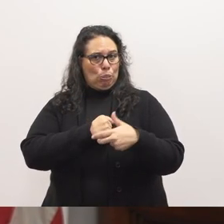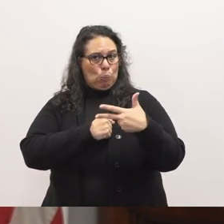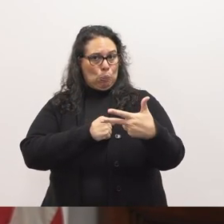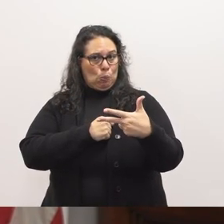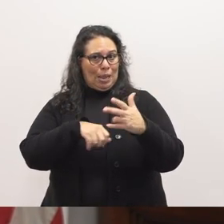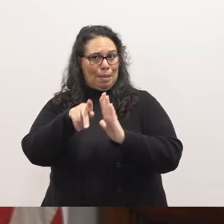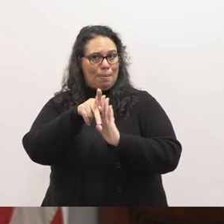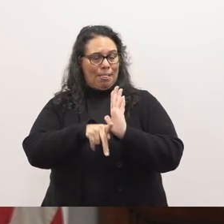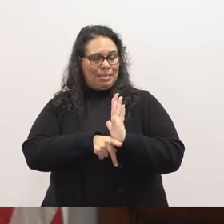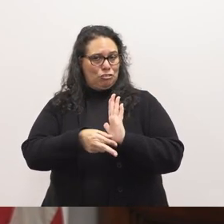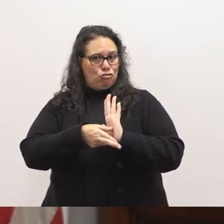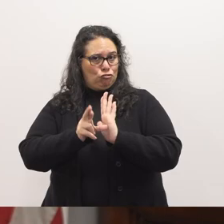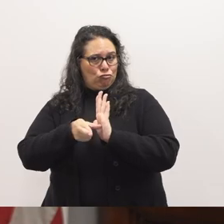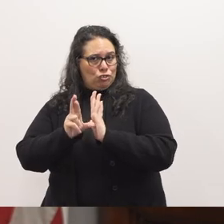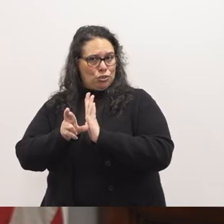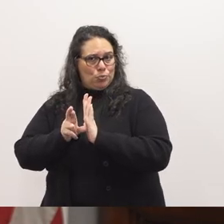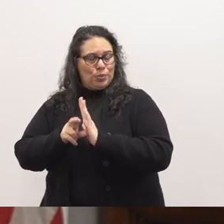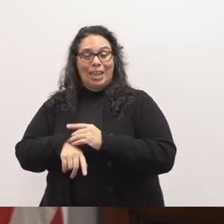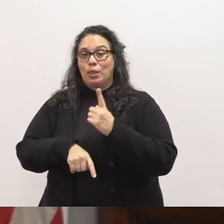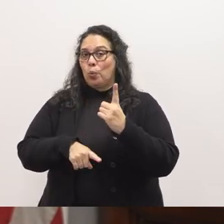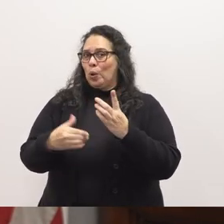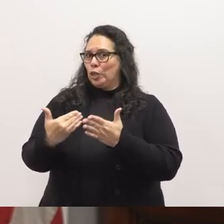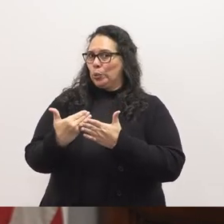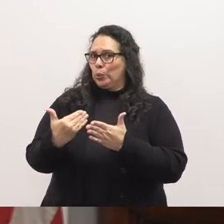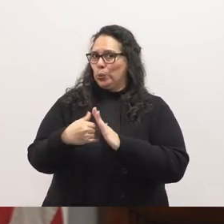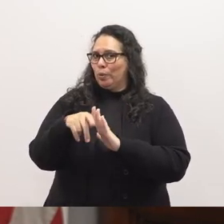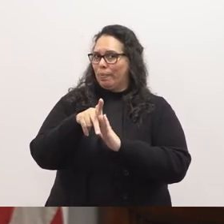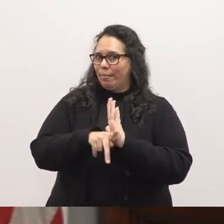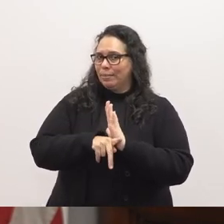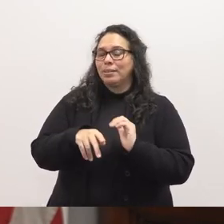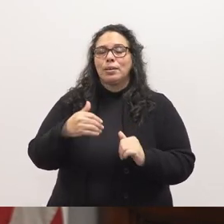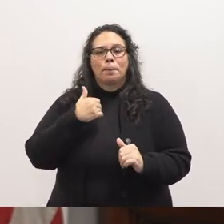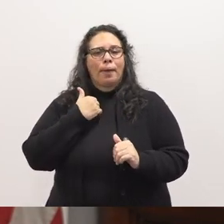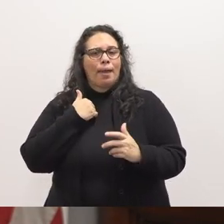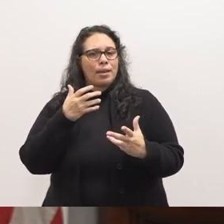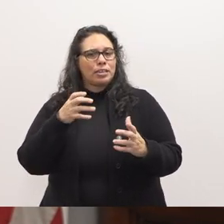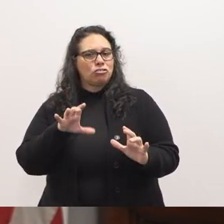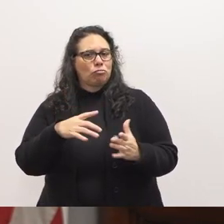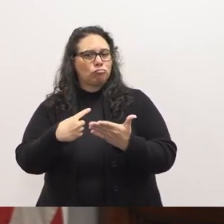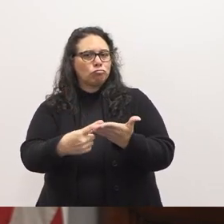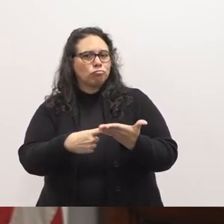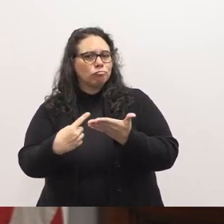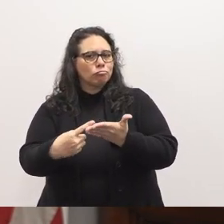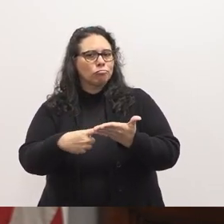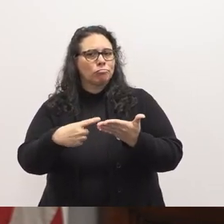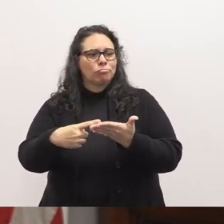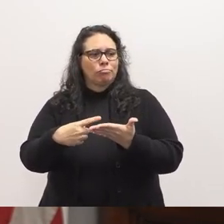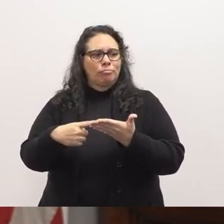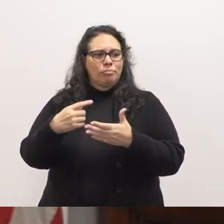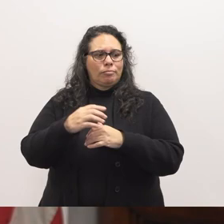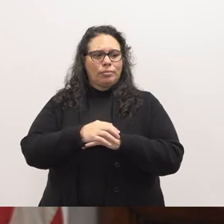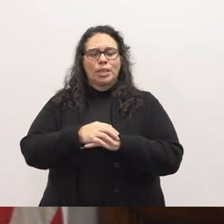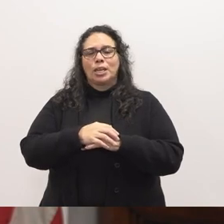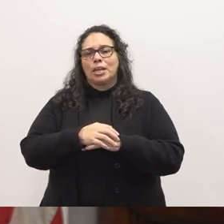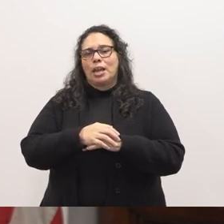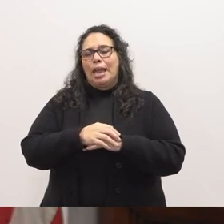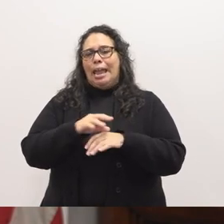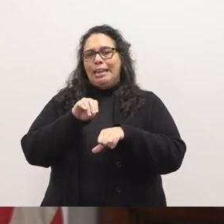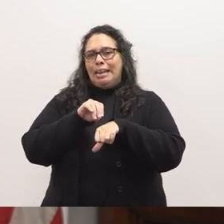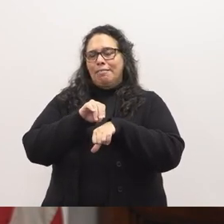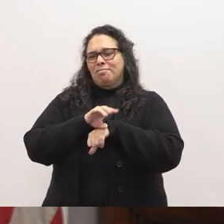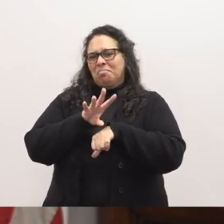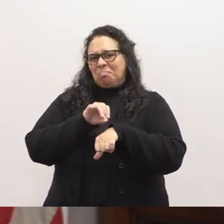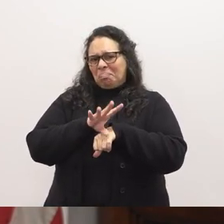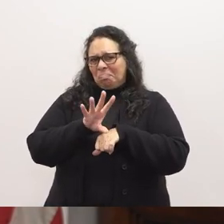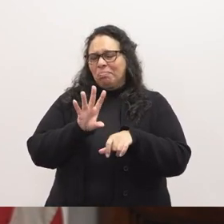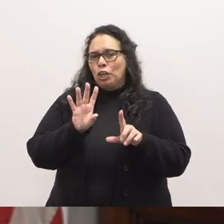for revision and one new policy. So we had a chance to discuss these at our advisory group meeting today.